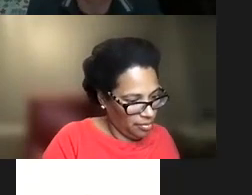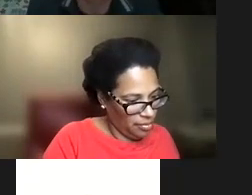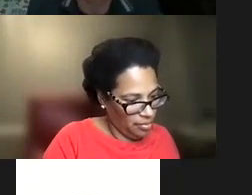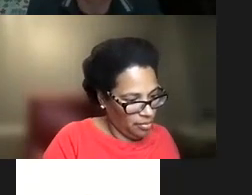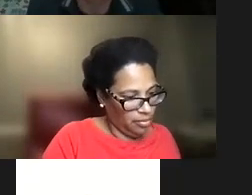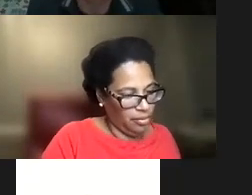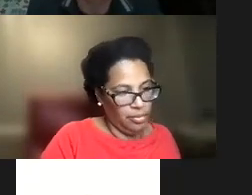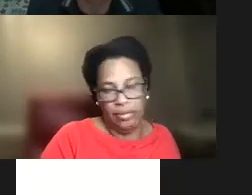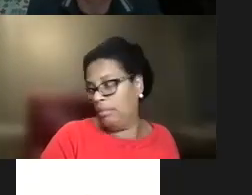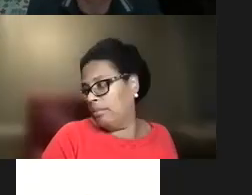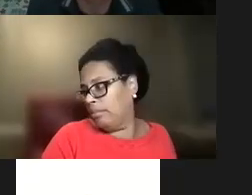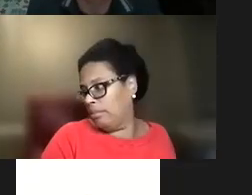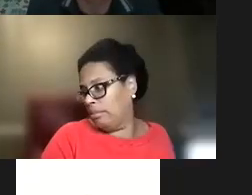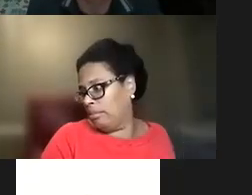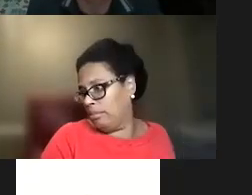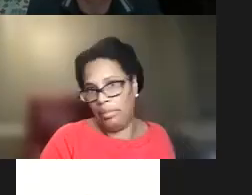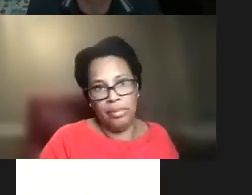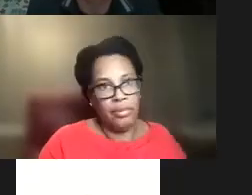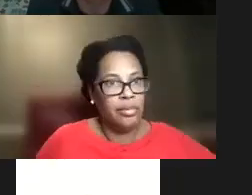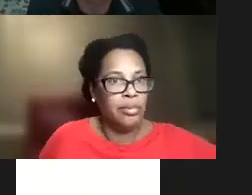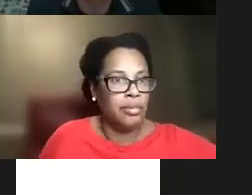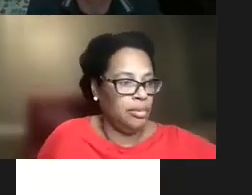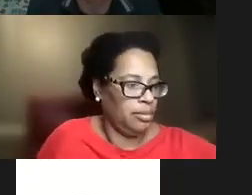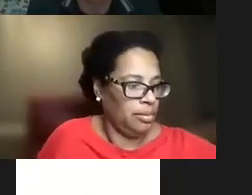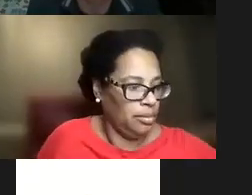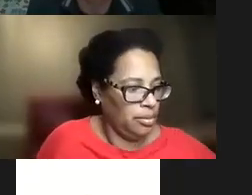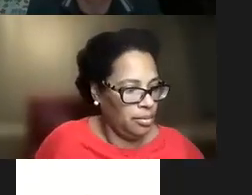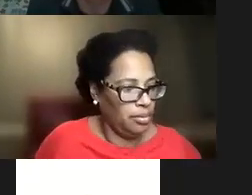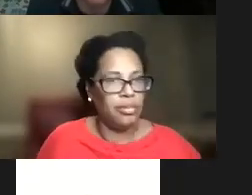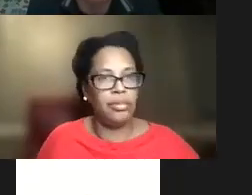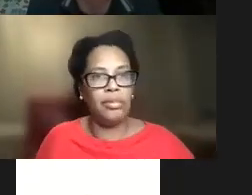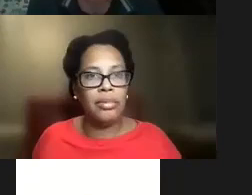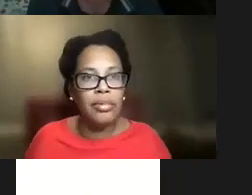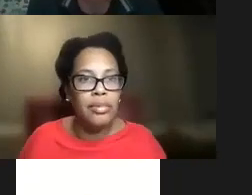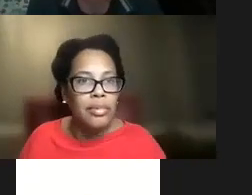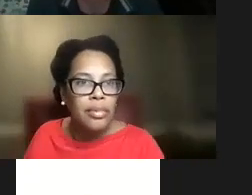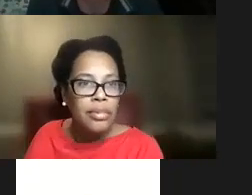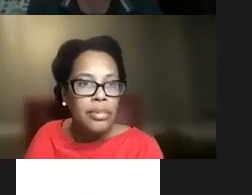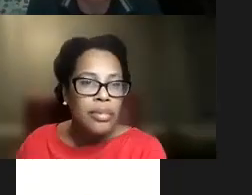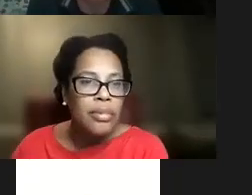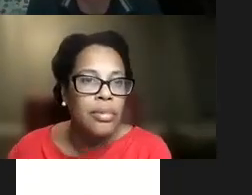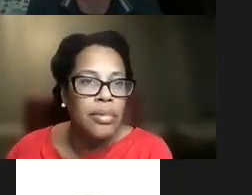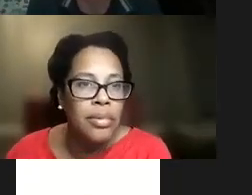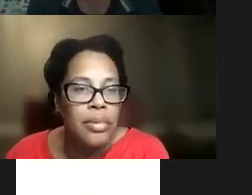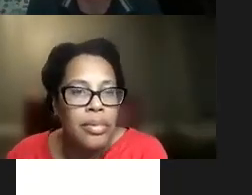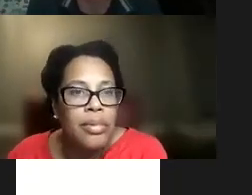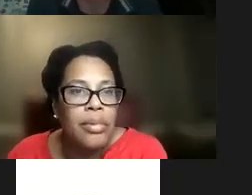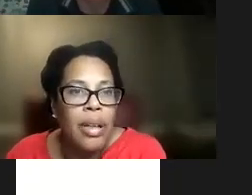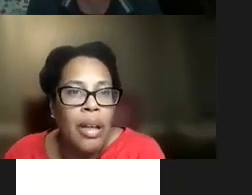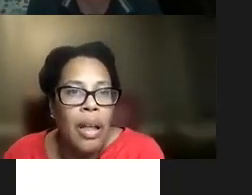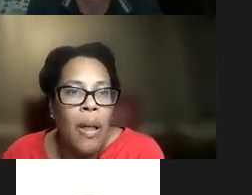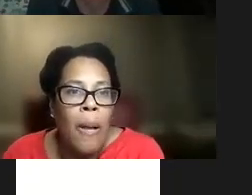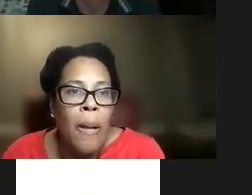Aye. Ms. Aguirre? Aye. Mr. Kreger? Aye. Dr. Freeman Wisdom?